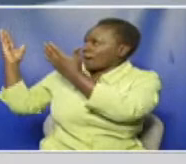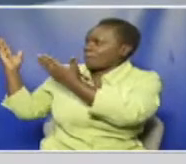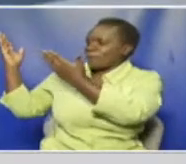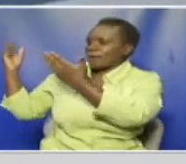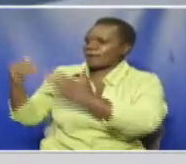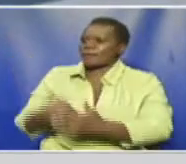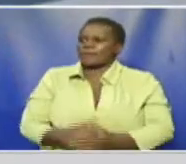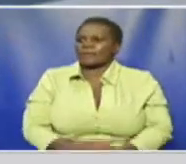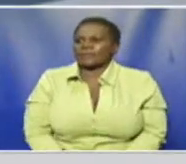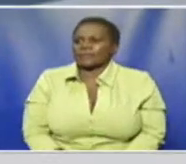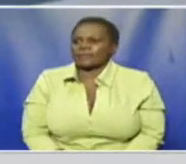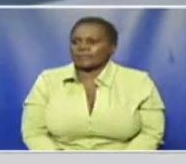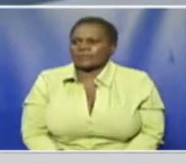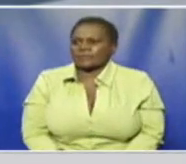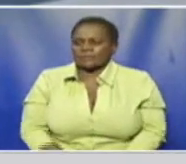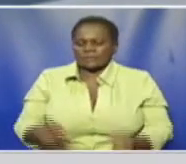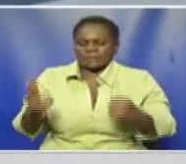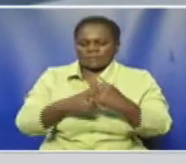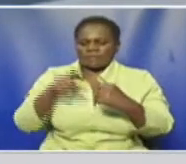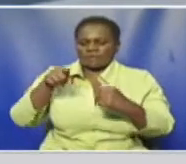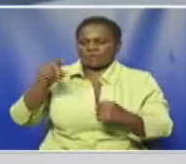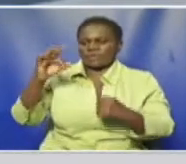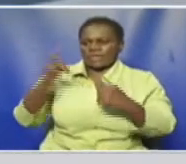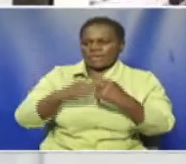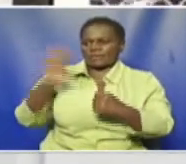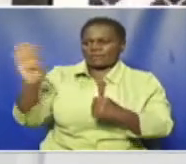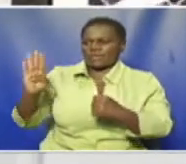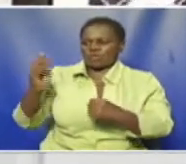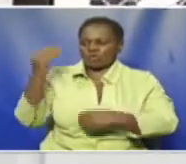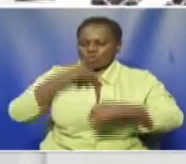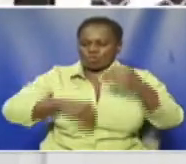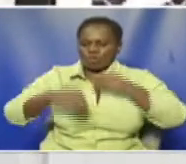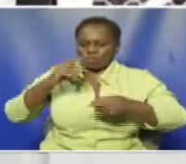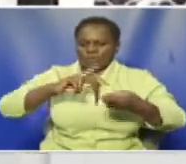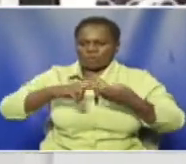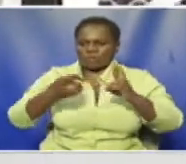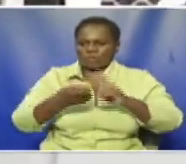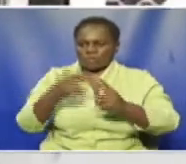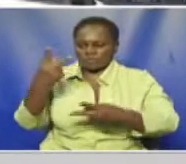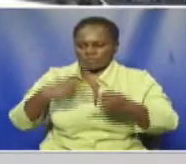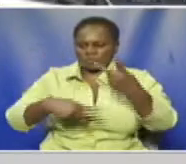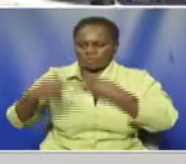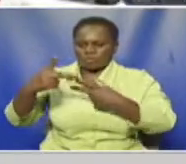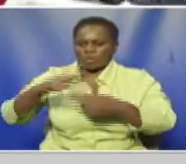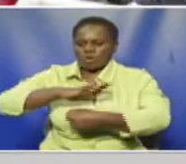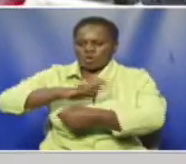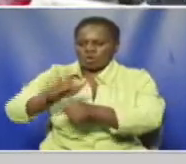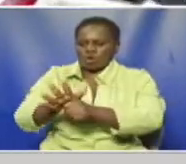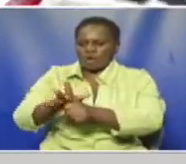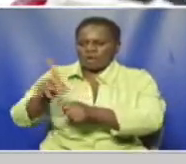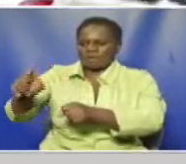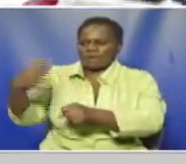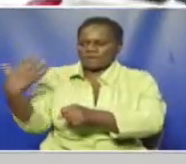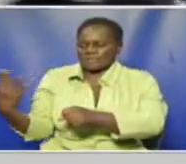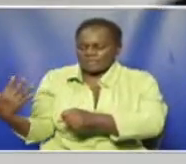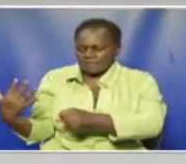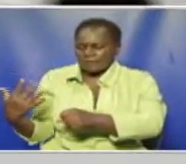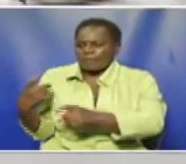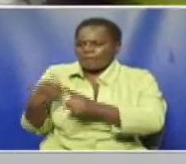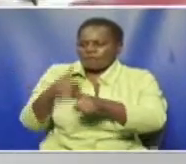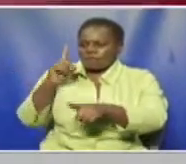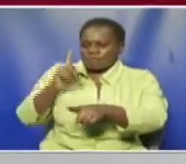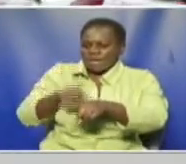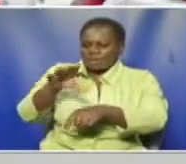Agency in the wake of a 7.8 billion shilling scandal relating to the procurement of COVID-19 commodities. Since